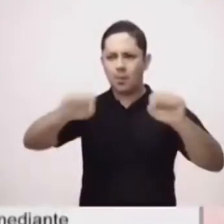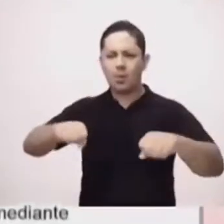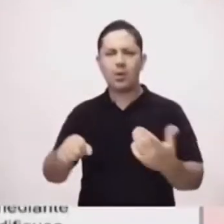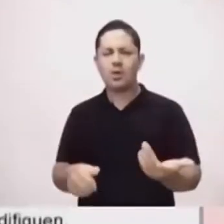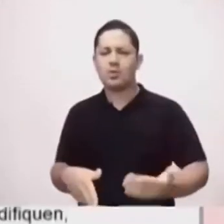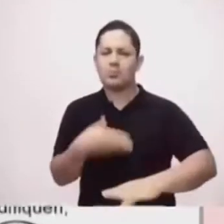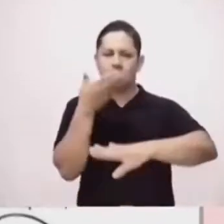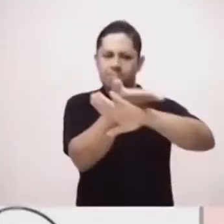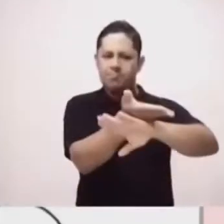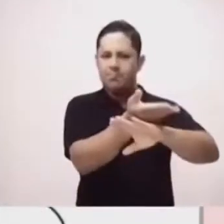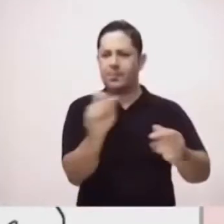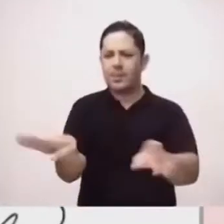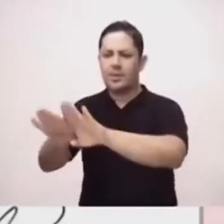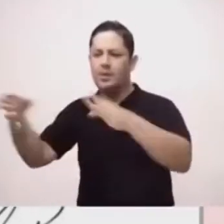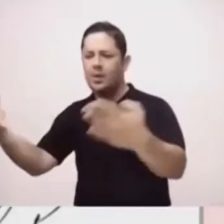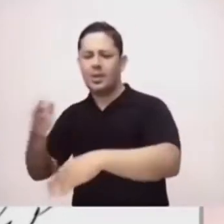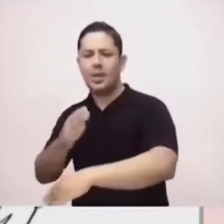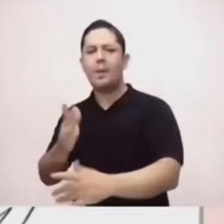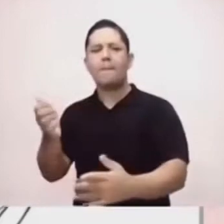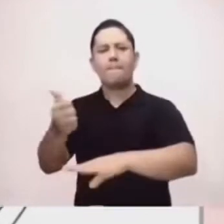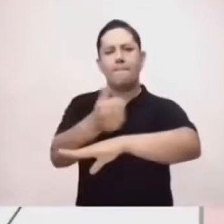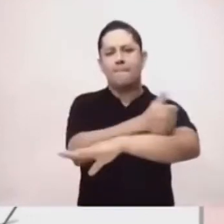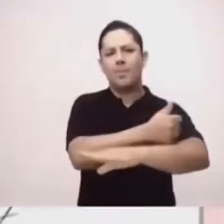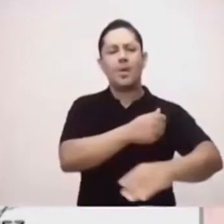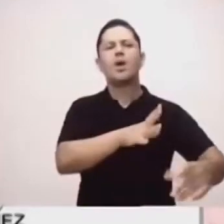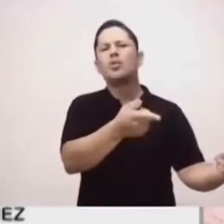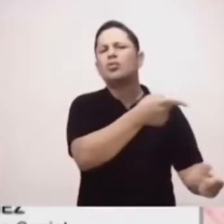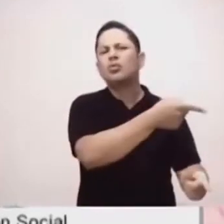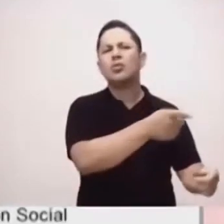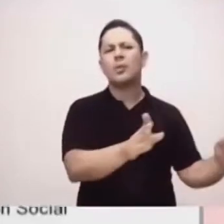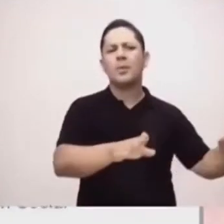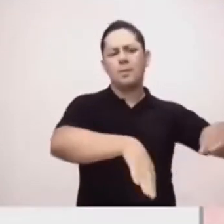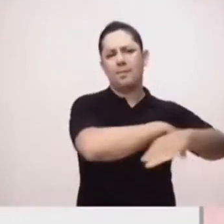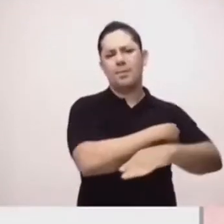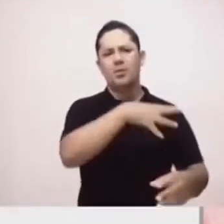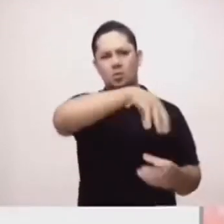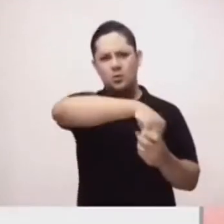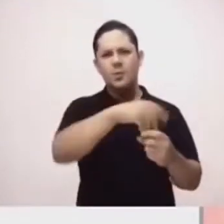reopen this sector to the Ministry of Interior is the entity that finally gives the authorization.